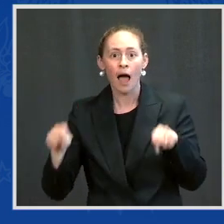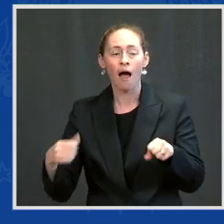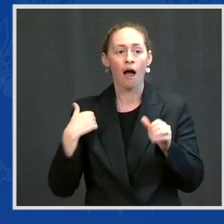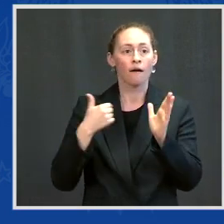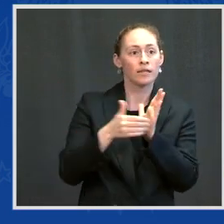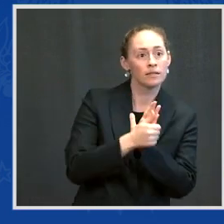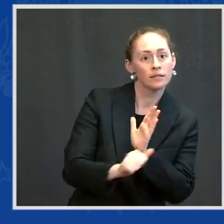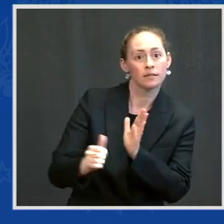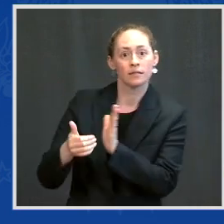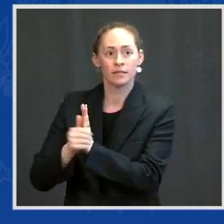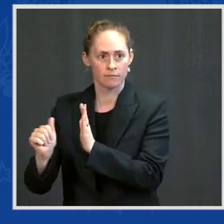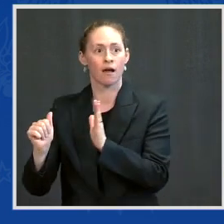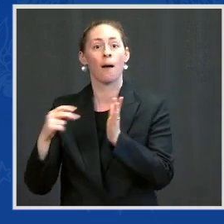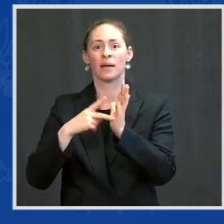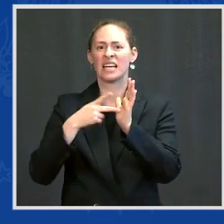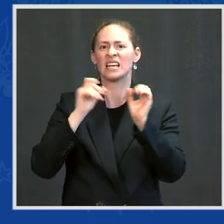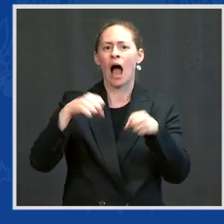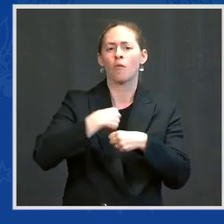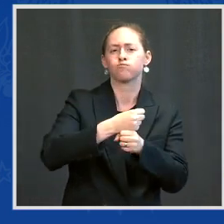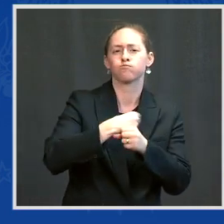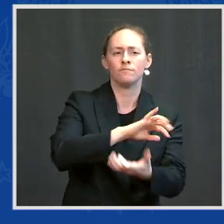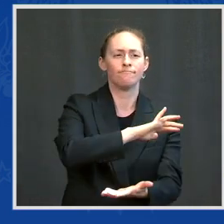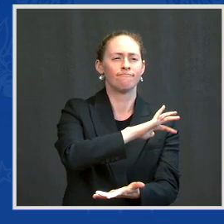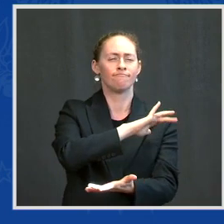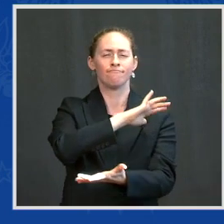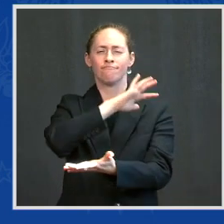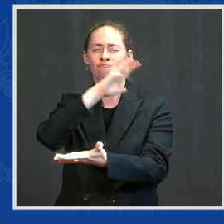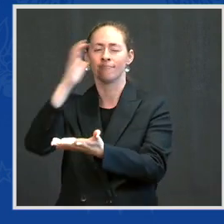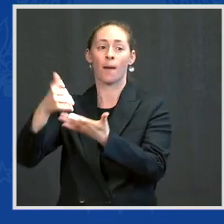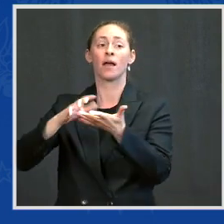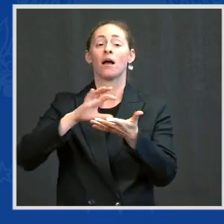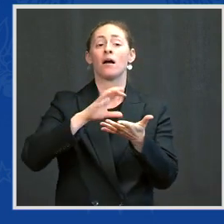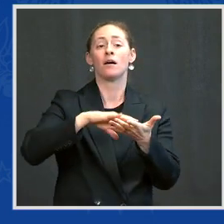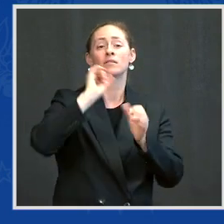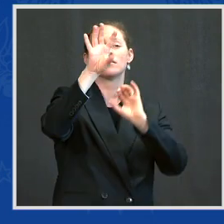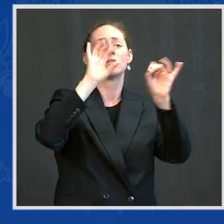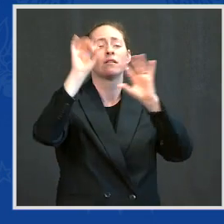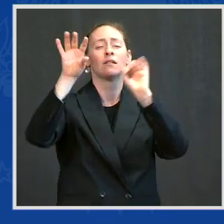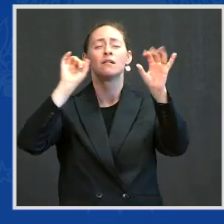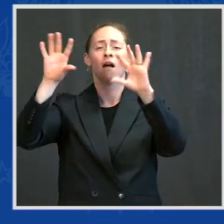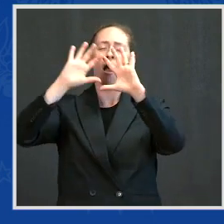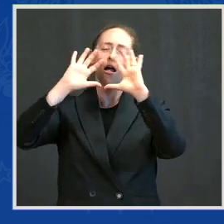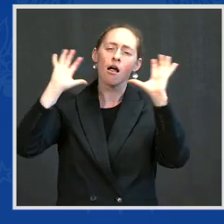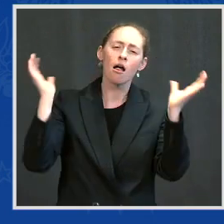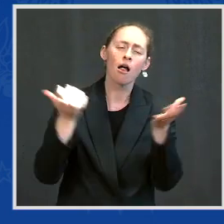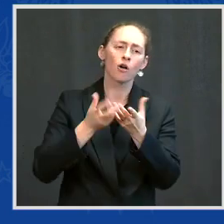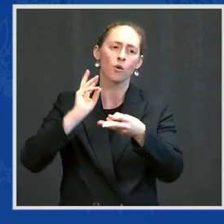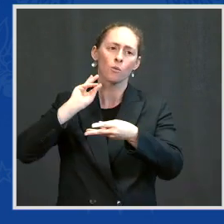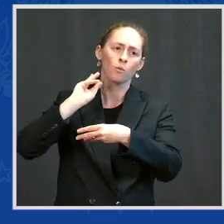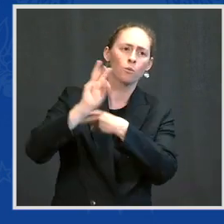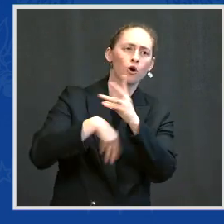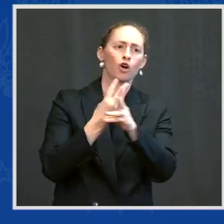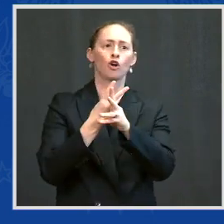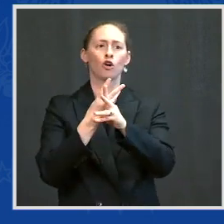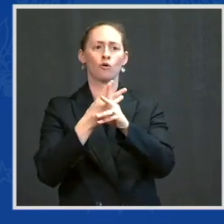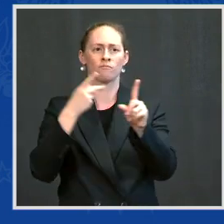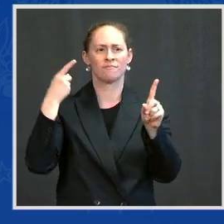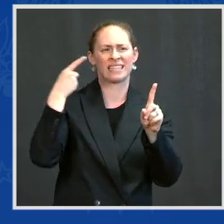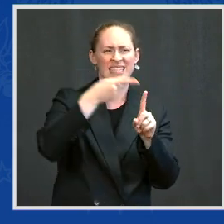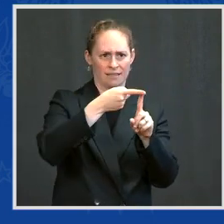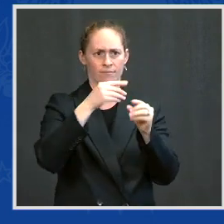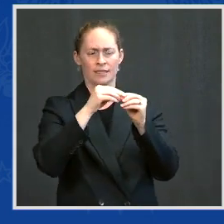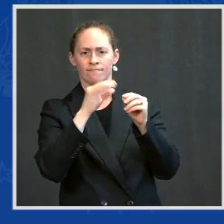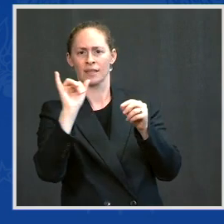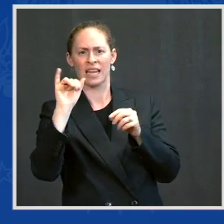that we can accelerate the rollout of vaccines to the entire world, especially in the Indo-Pacific region.